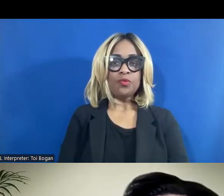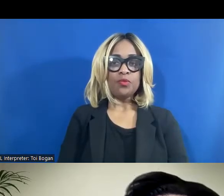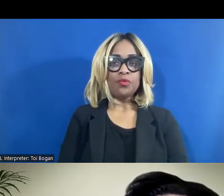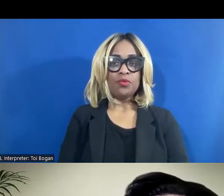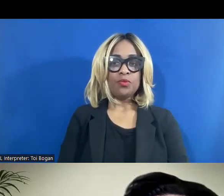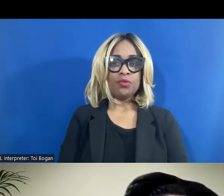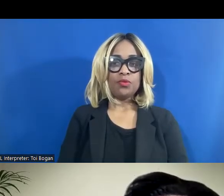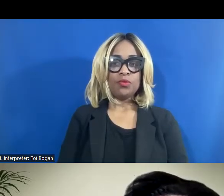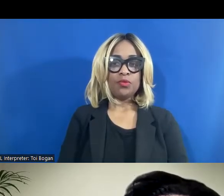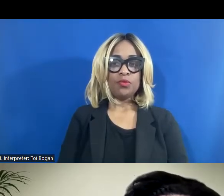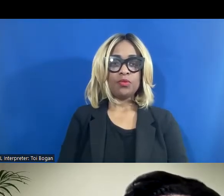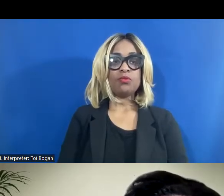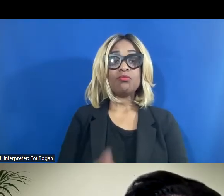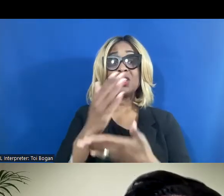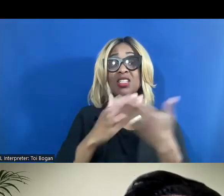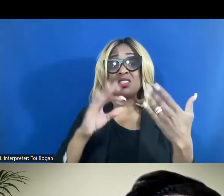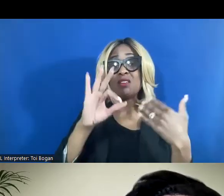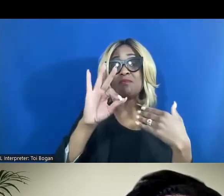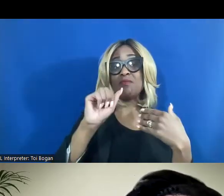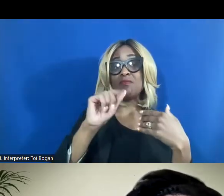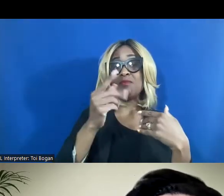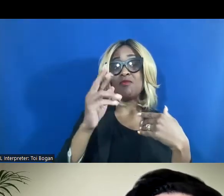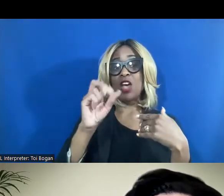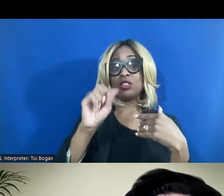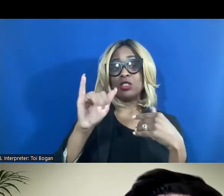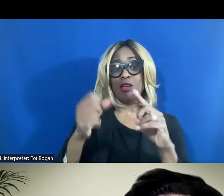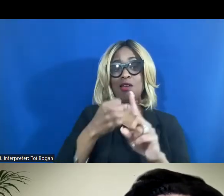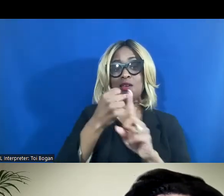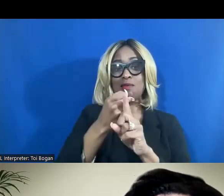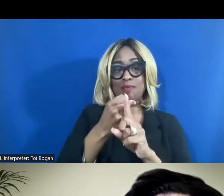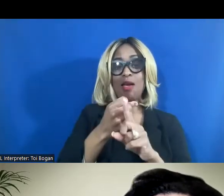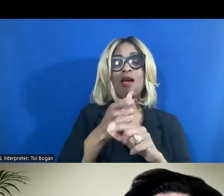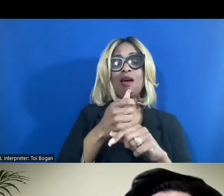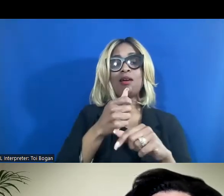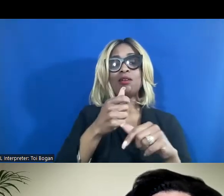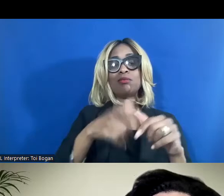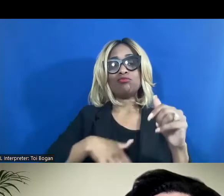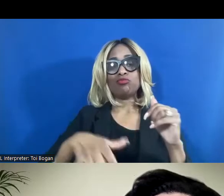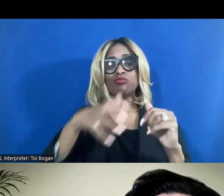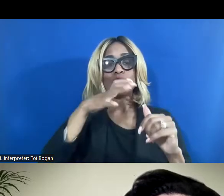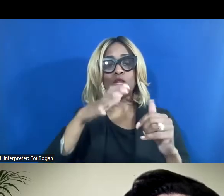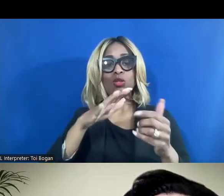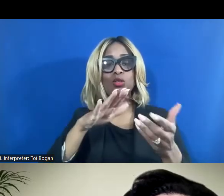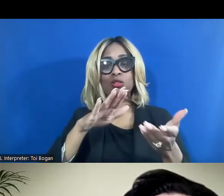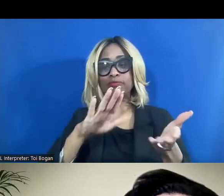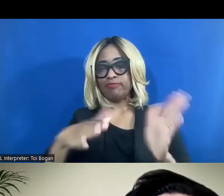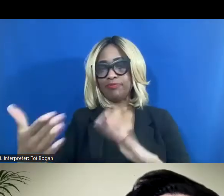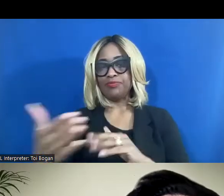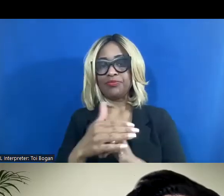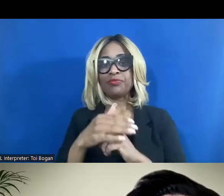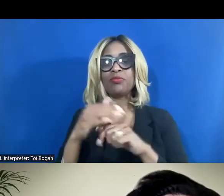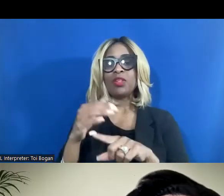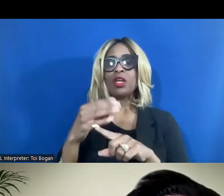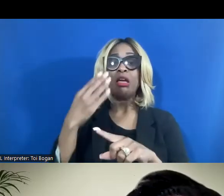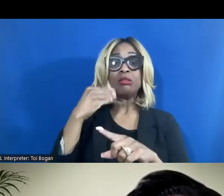Some of the factors impacting maternal mortality. So it is due to the experiences of